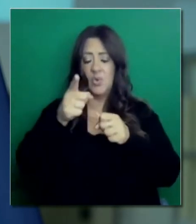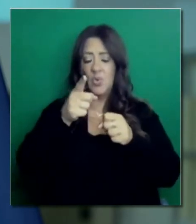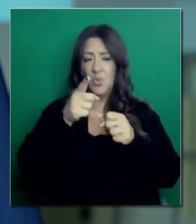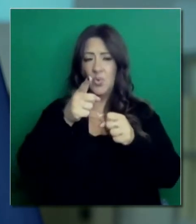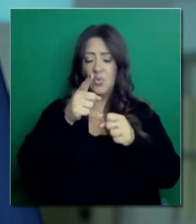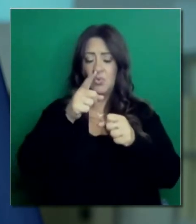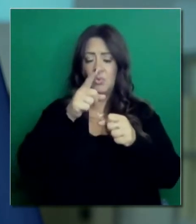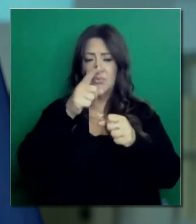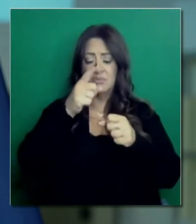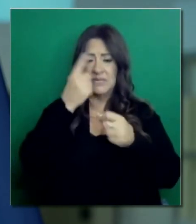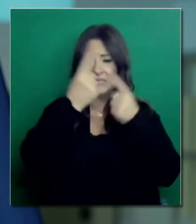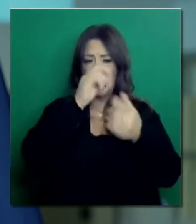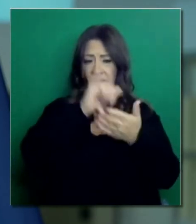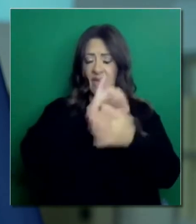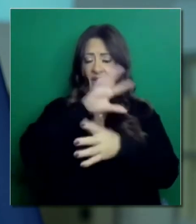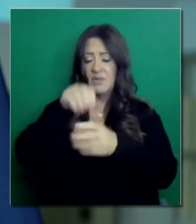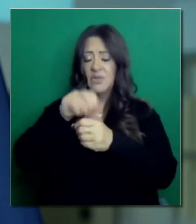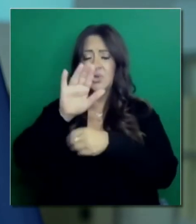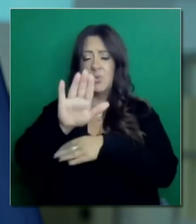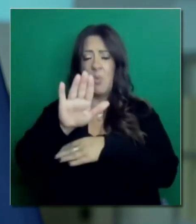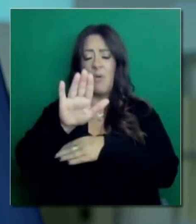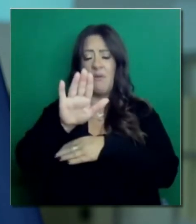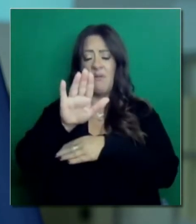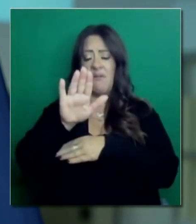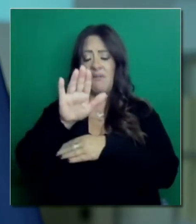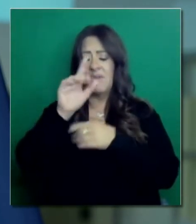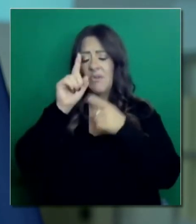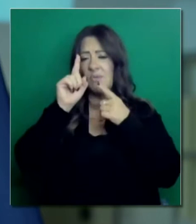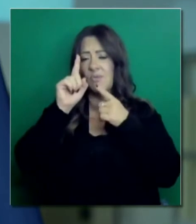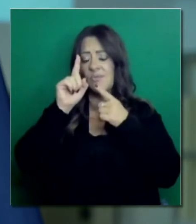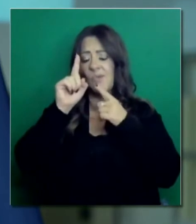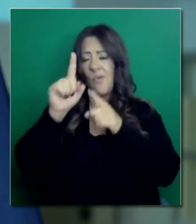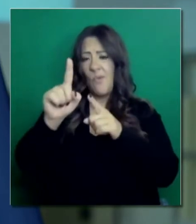already halfway up here, eager to answer your